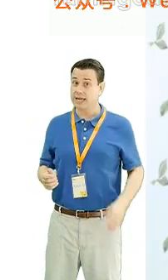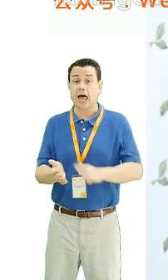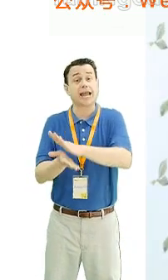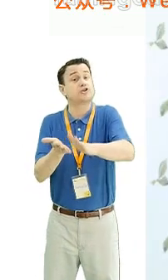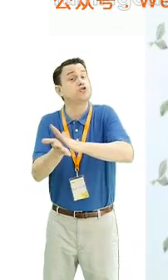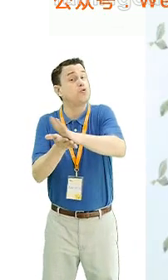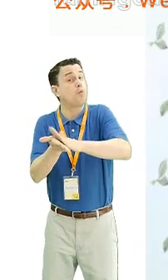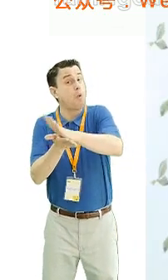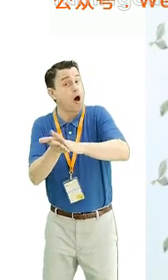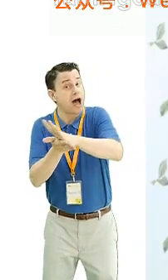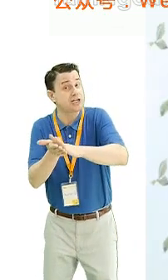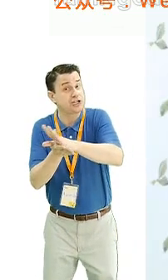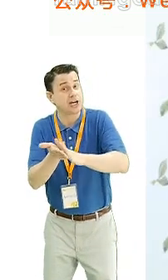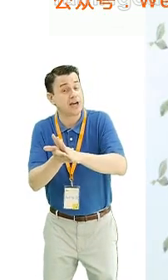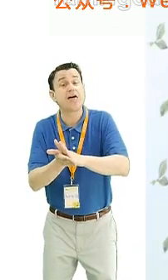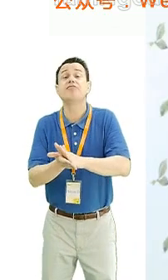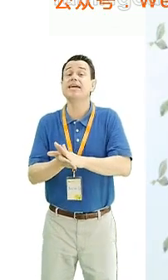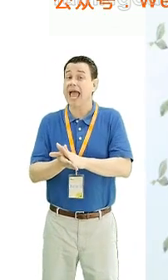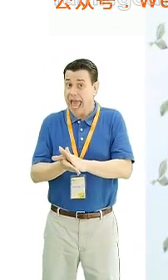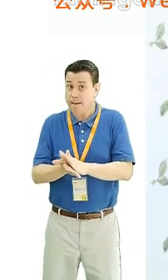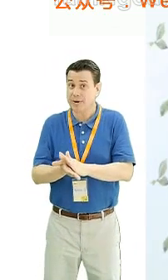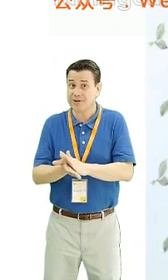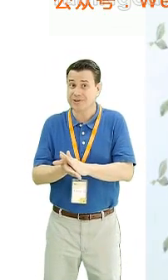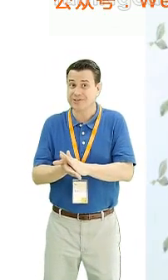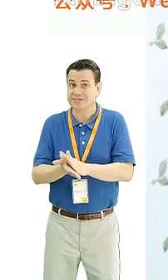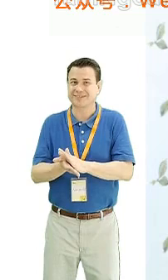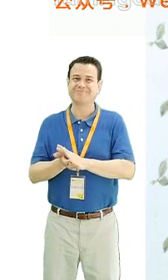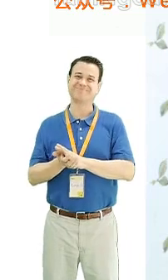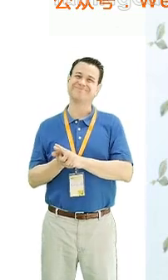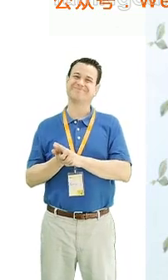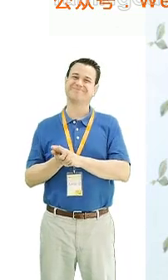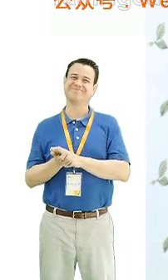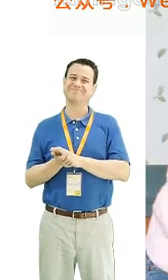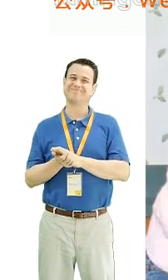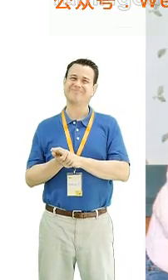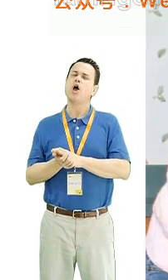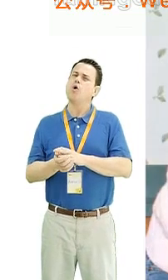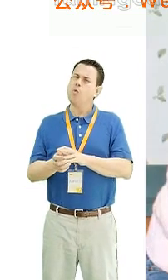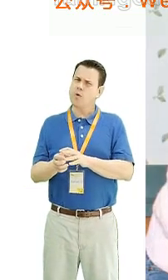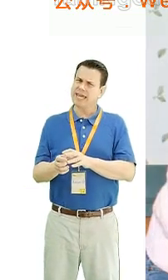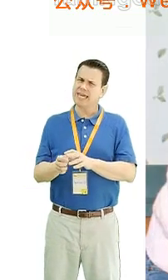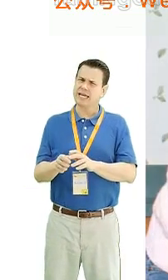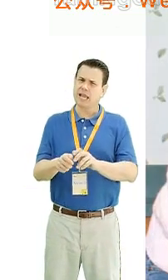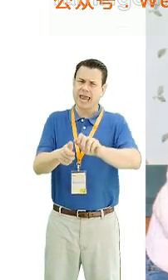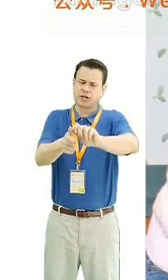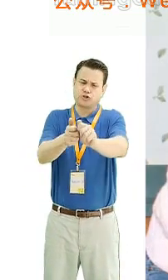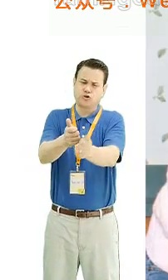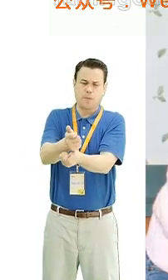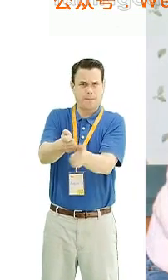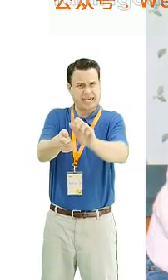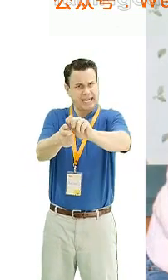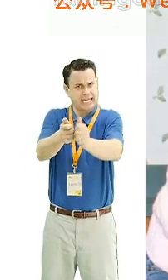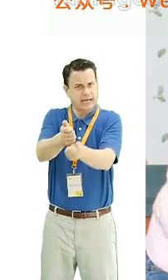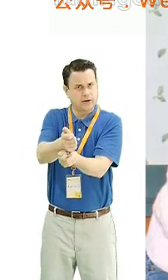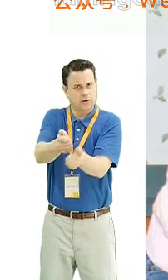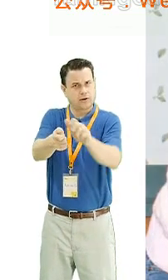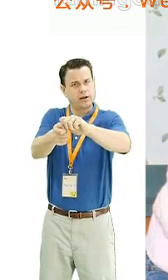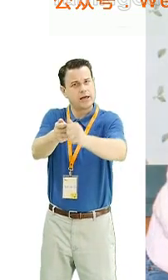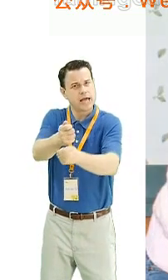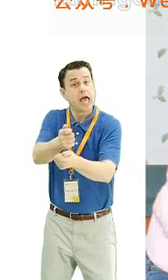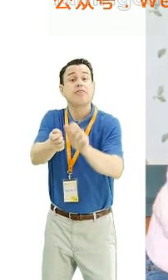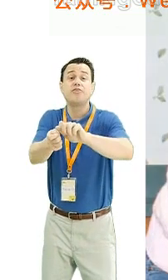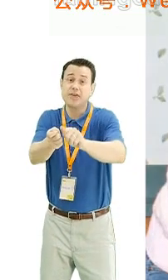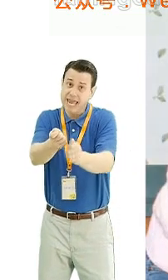We like to wash the apples. We like to